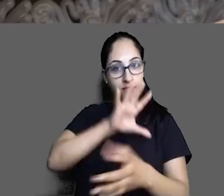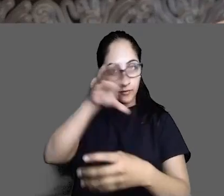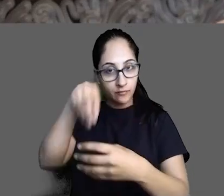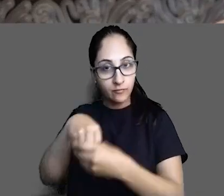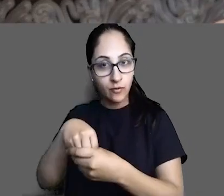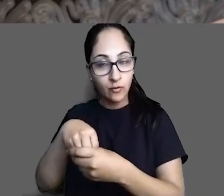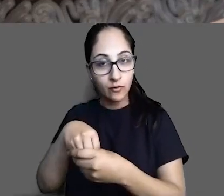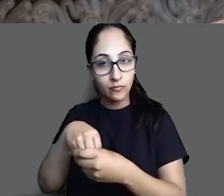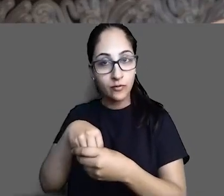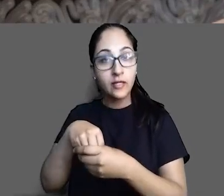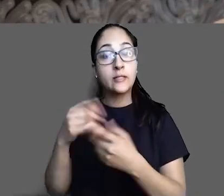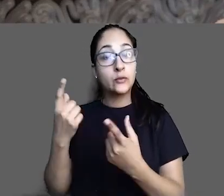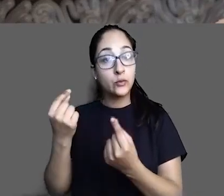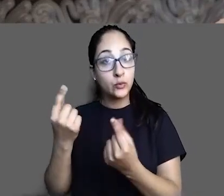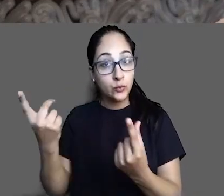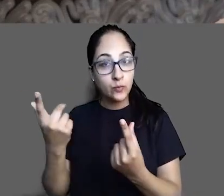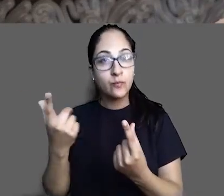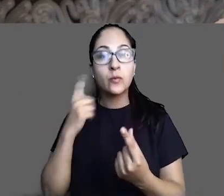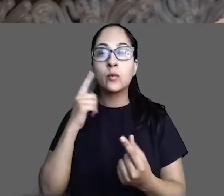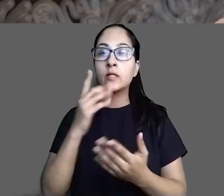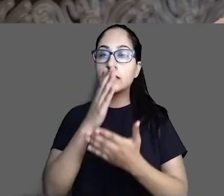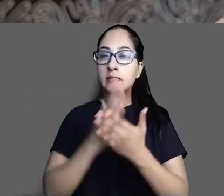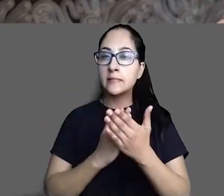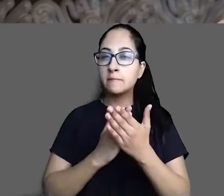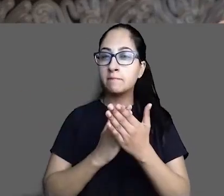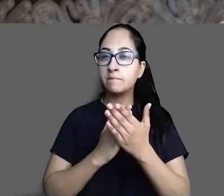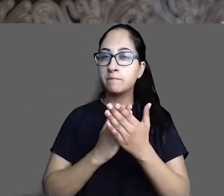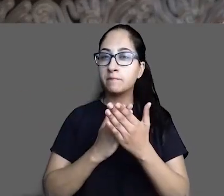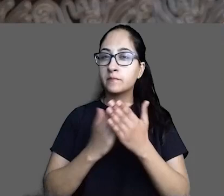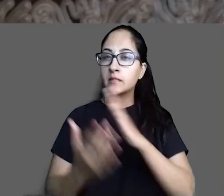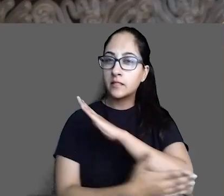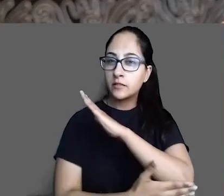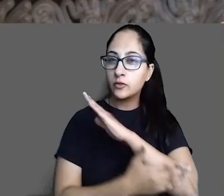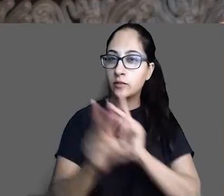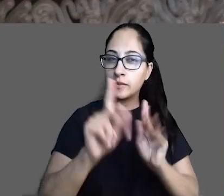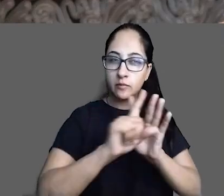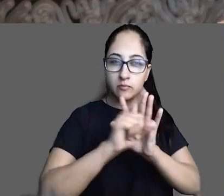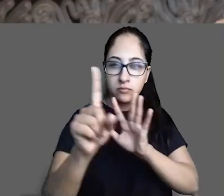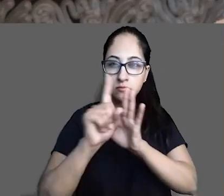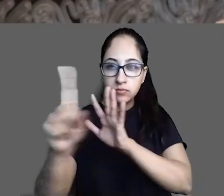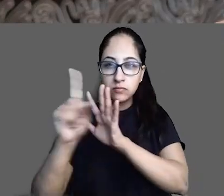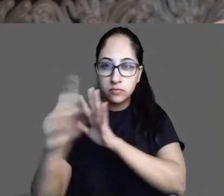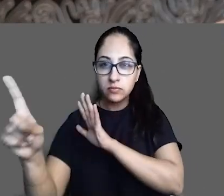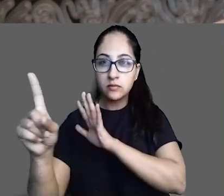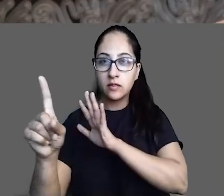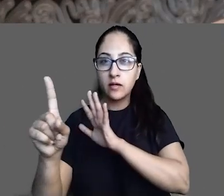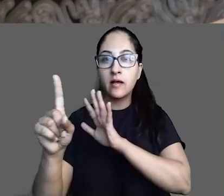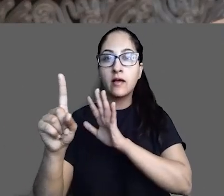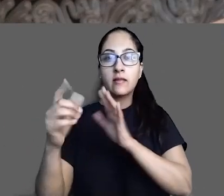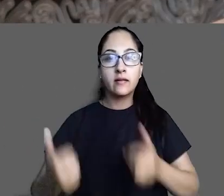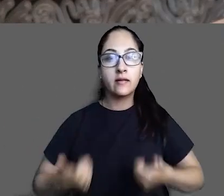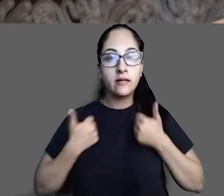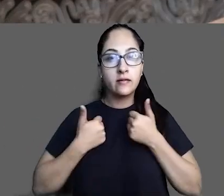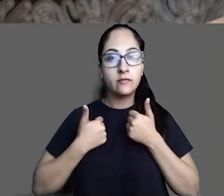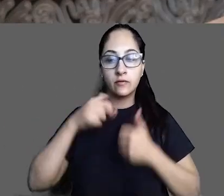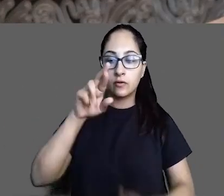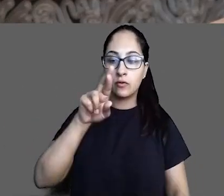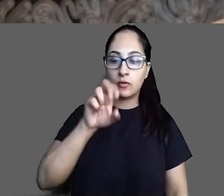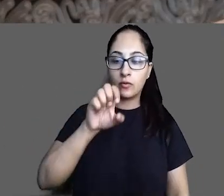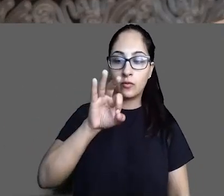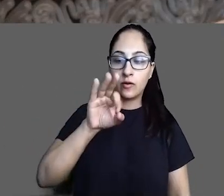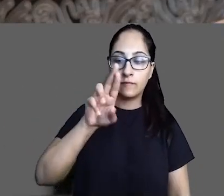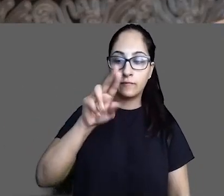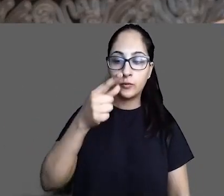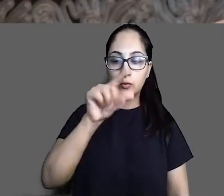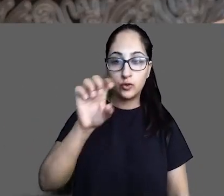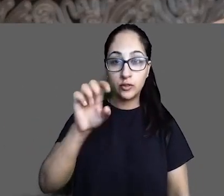education and healing to displaced communities worldwide, but primarily in the Middle East. And what I saw face to face